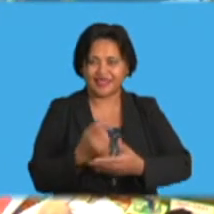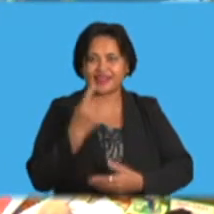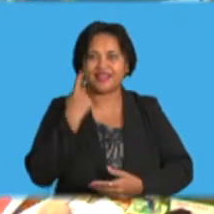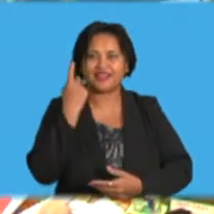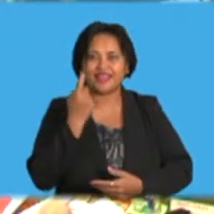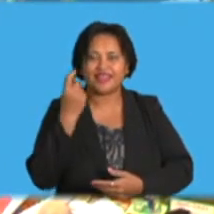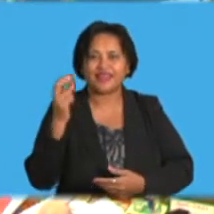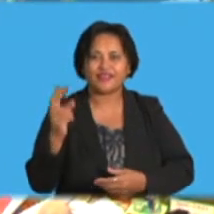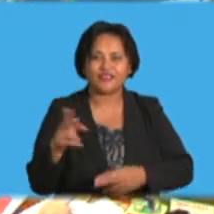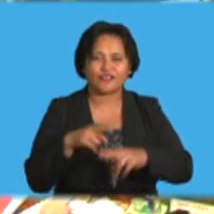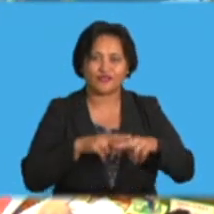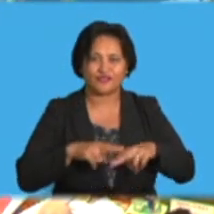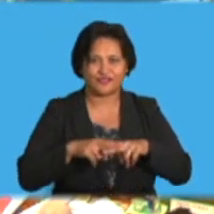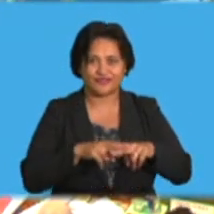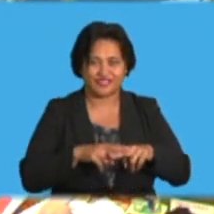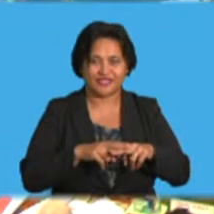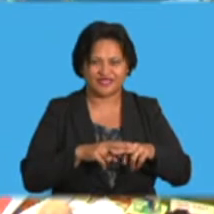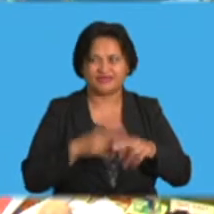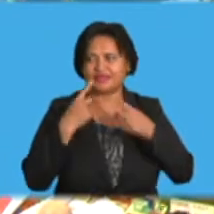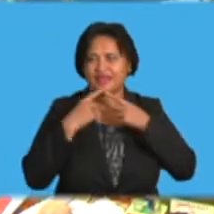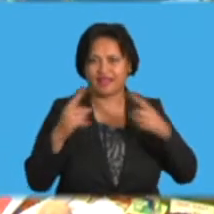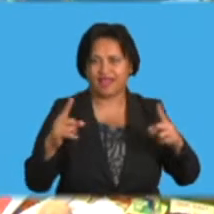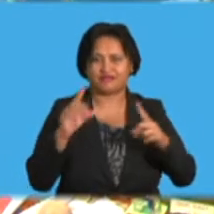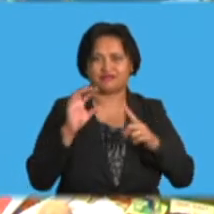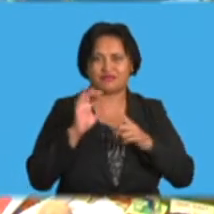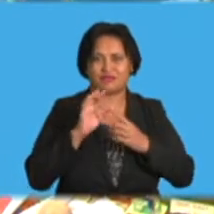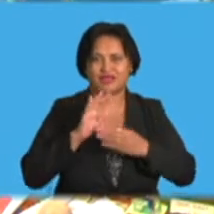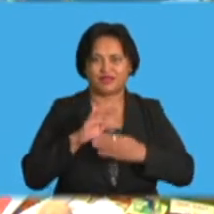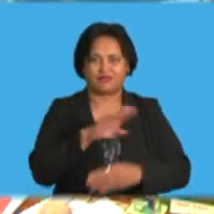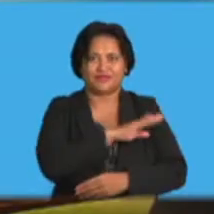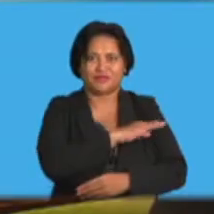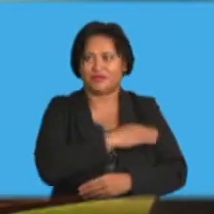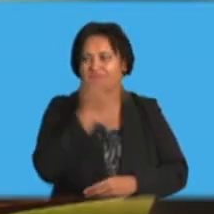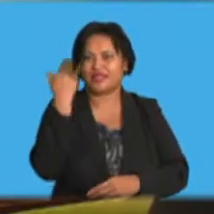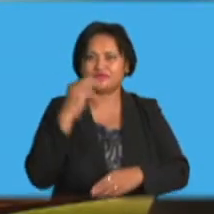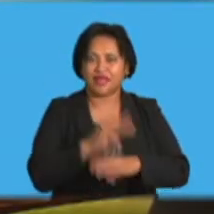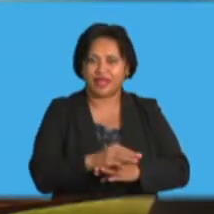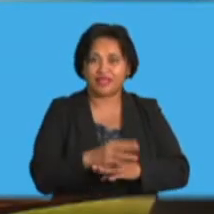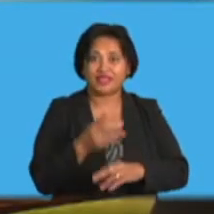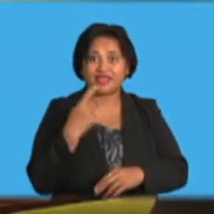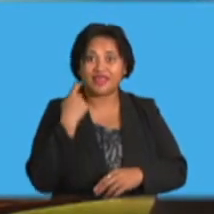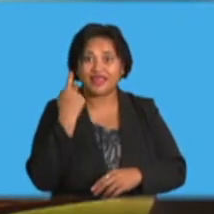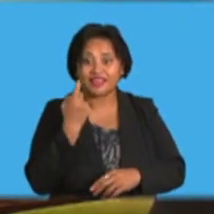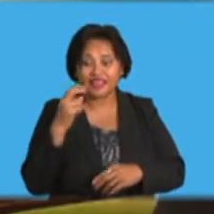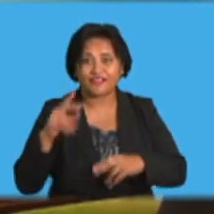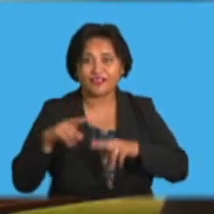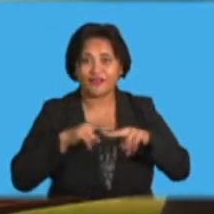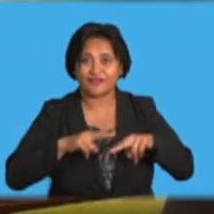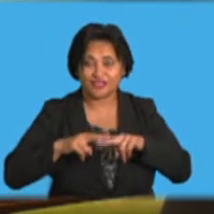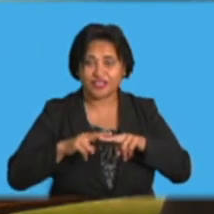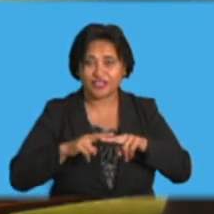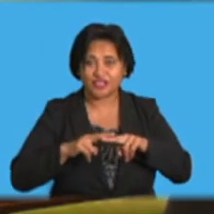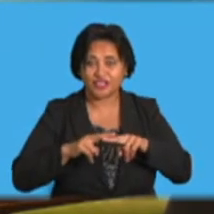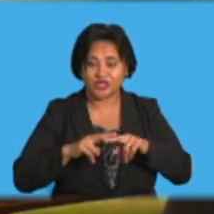Fiji program that was announced by the Honourable Prime Minister last month. CARE for Fiji, Madam Speaker, was designed to assist affected Fijians